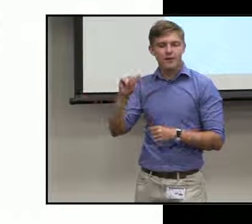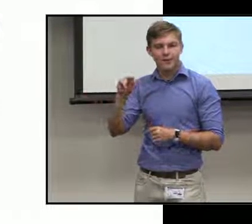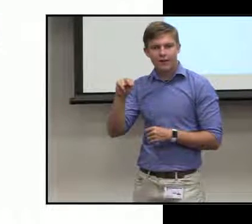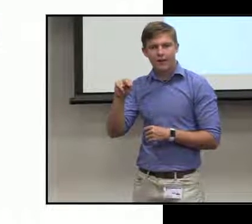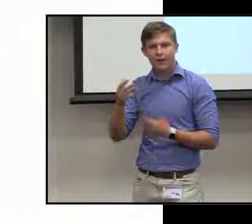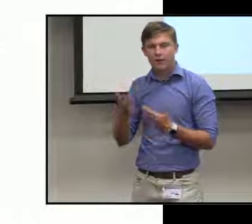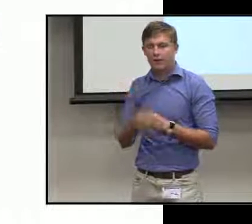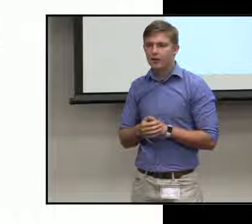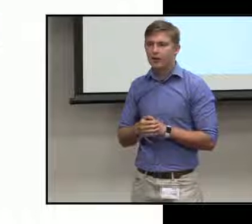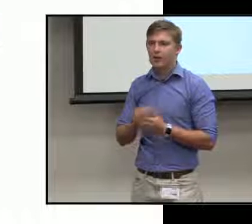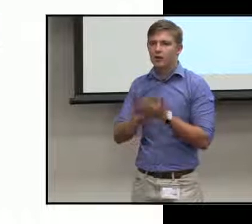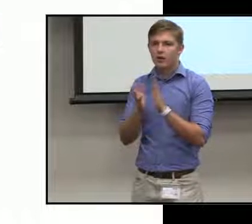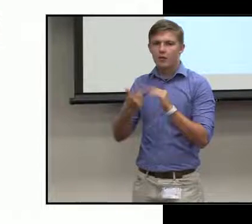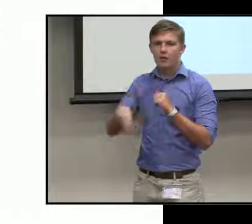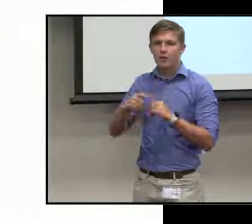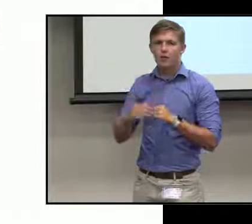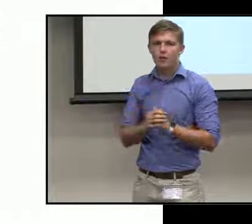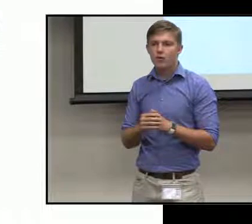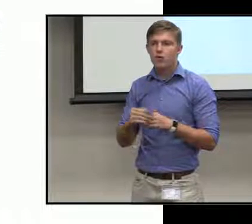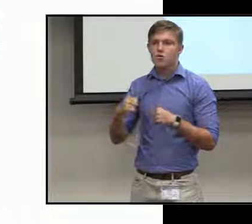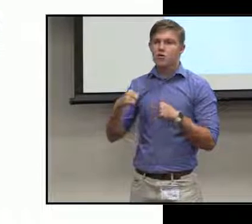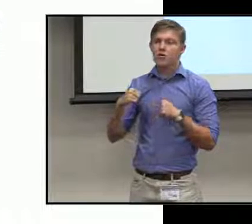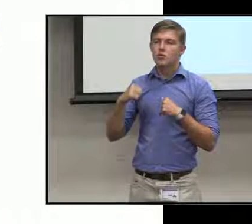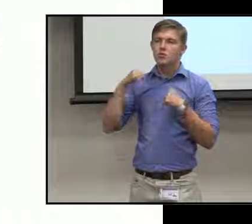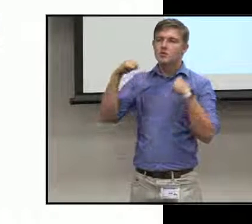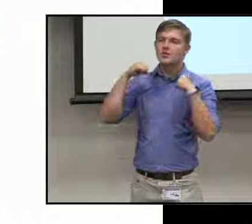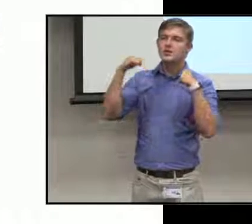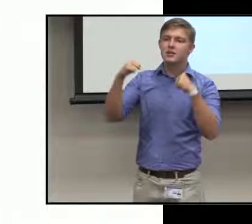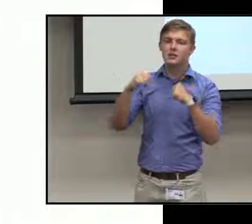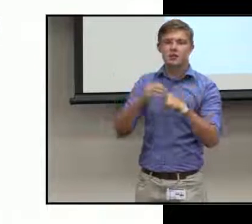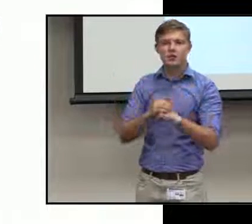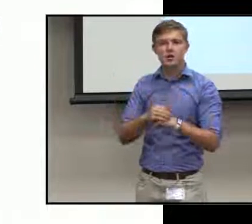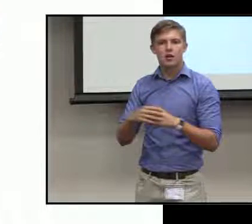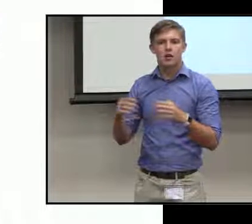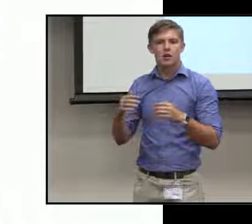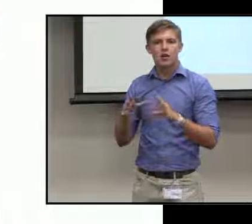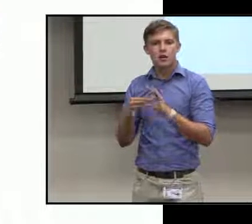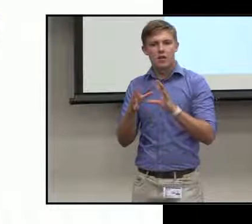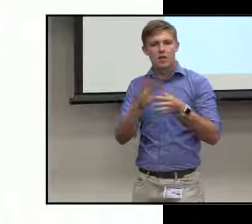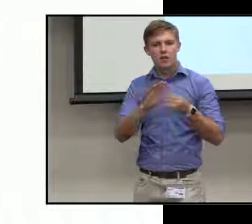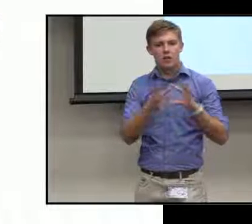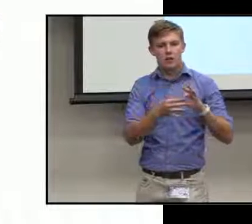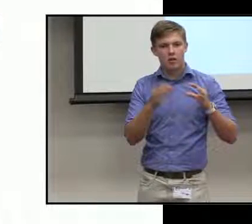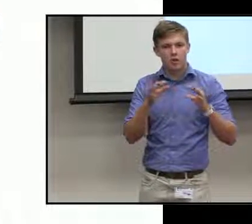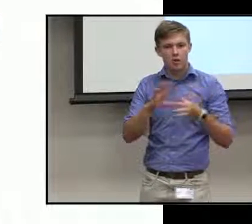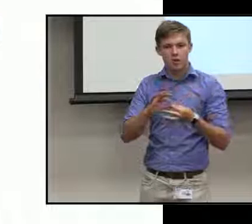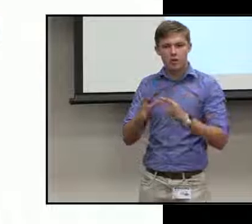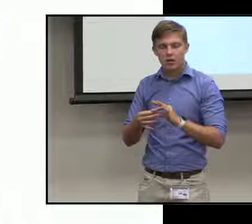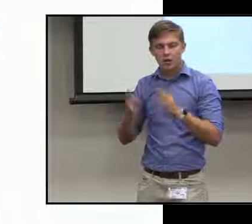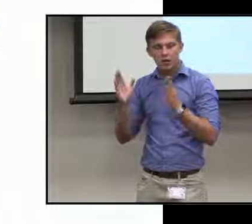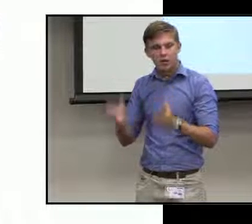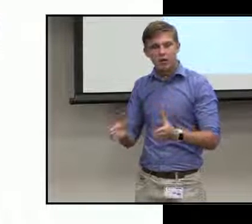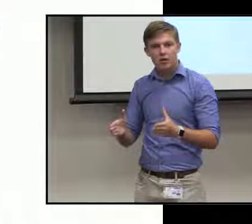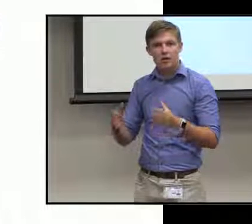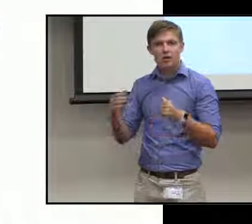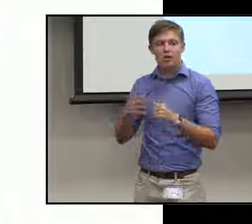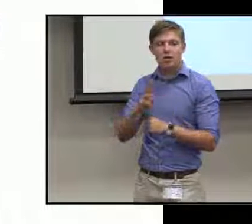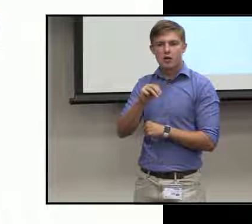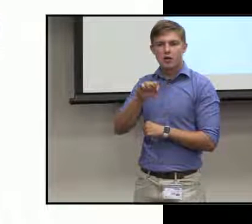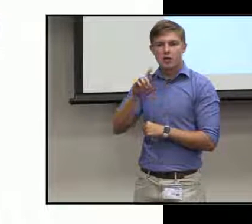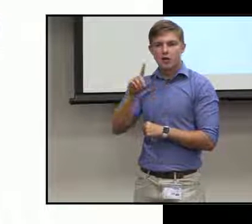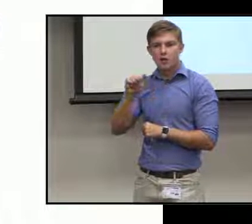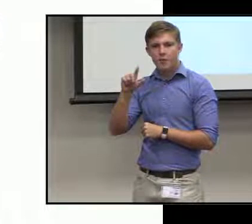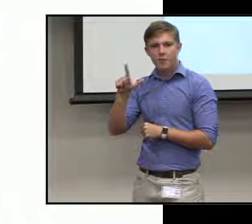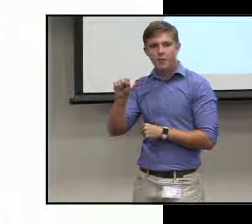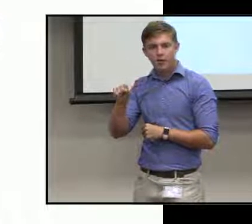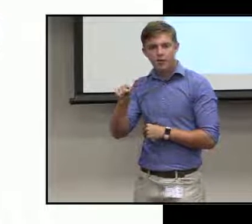who cheer on the Olympians as they win medals. They won 17 in this past Olympics. You're happy about